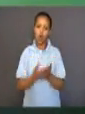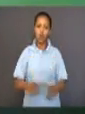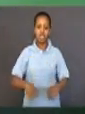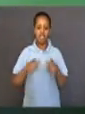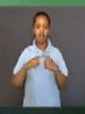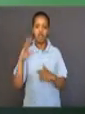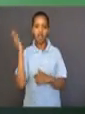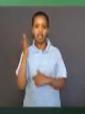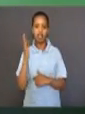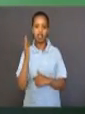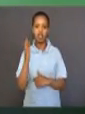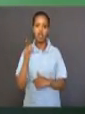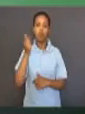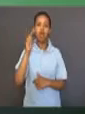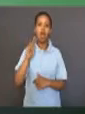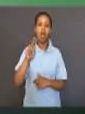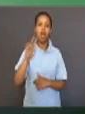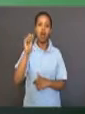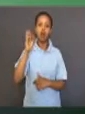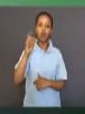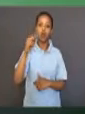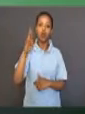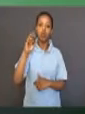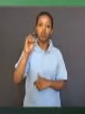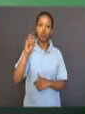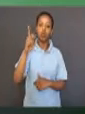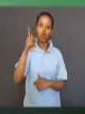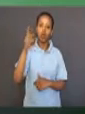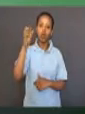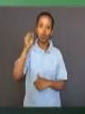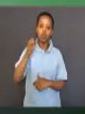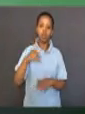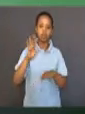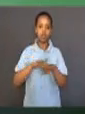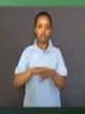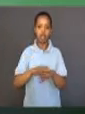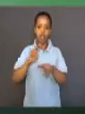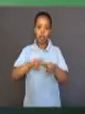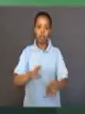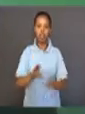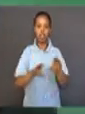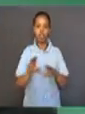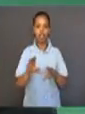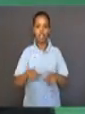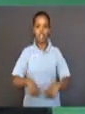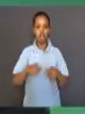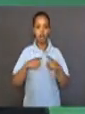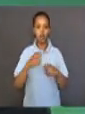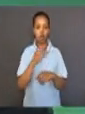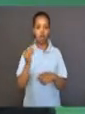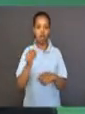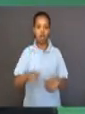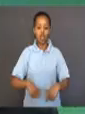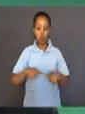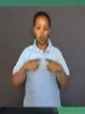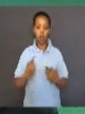depends on autotrophs to continue developing and surviving.